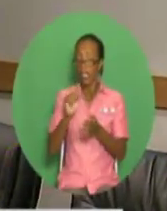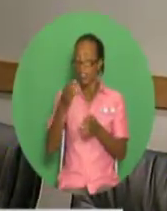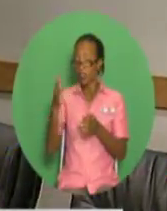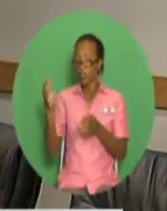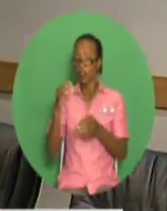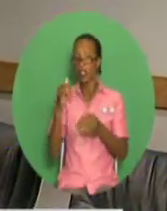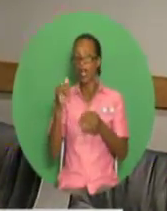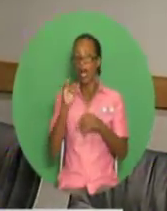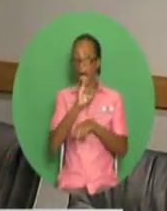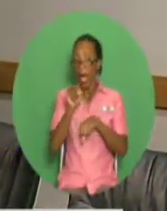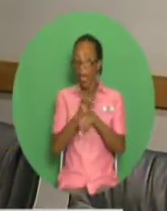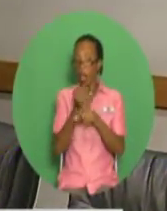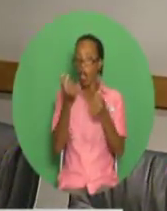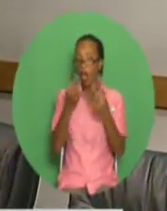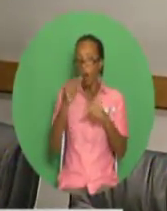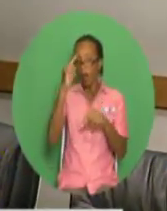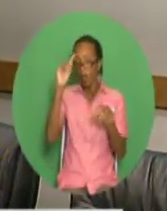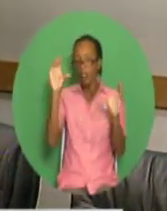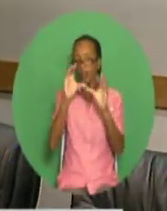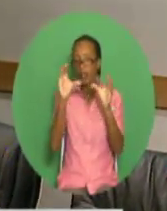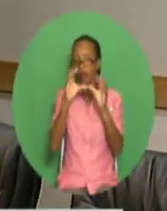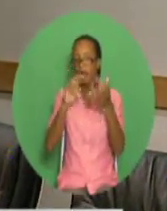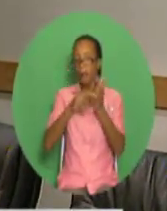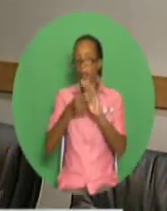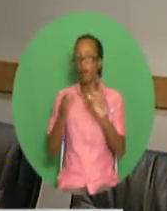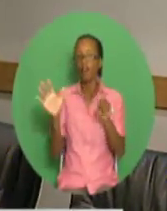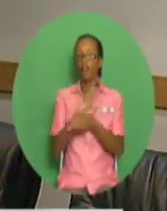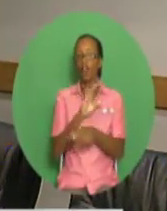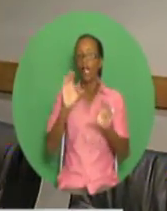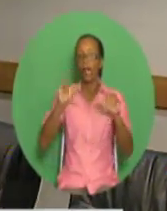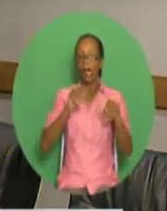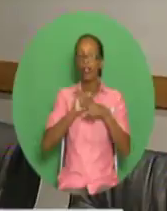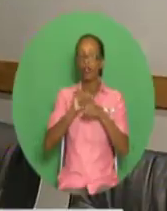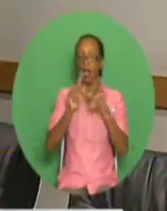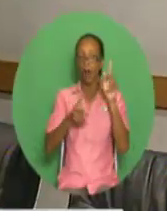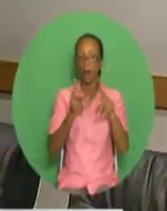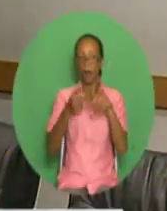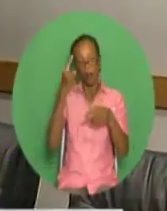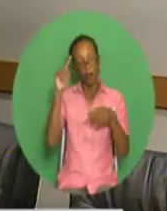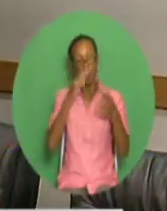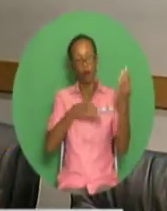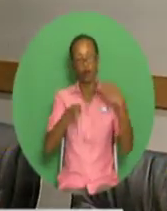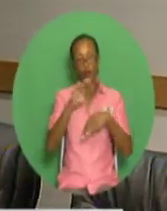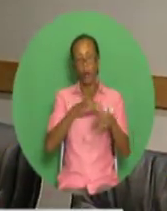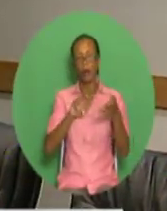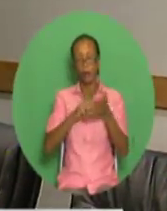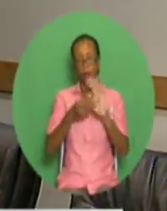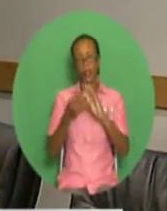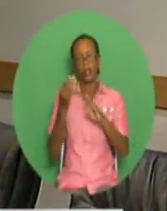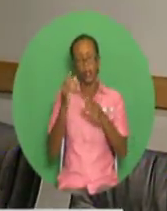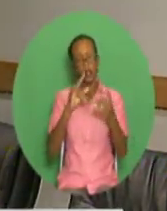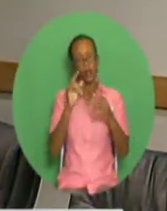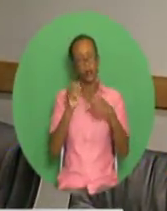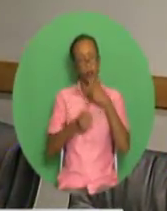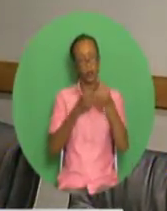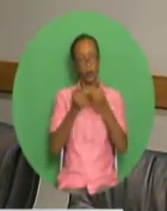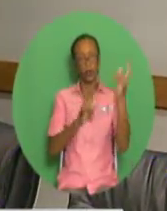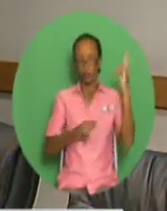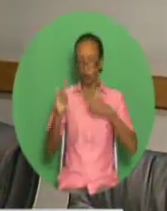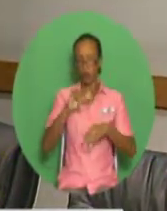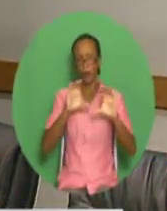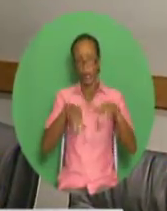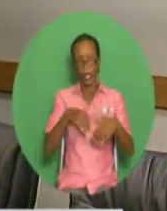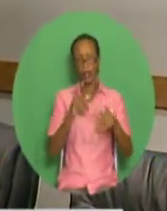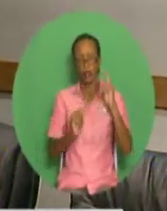came to Trinidad just to get certified in these different events. So again, different angle with regards to sports tourism.